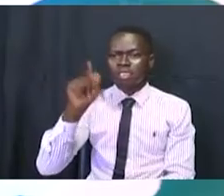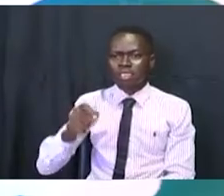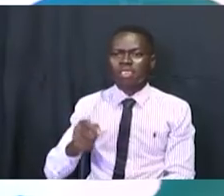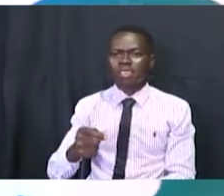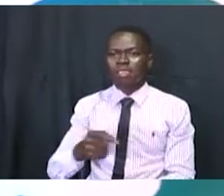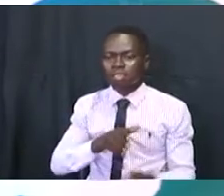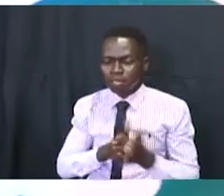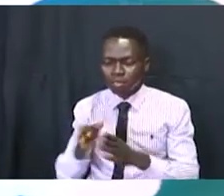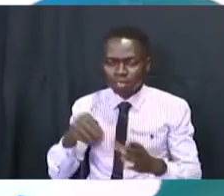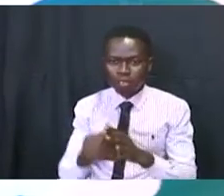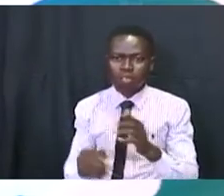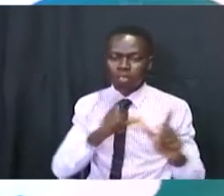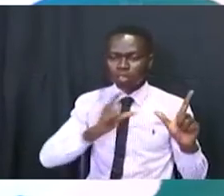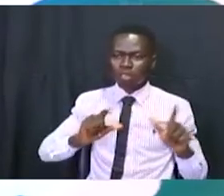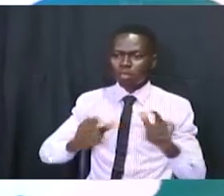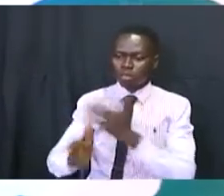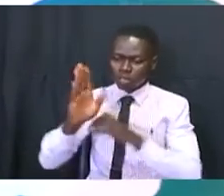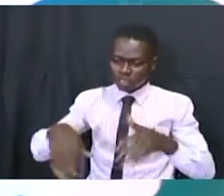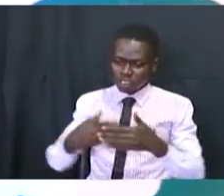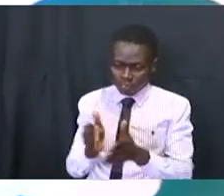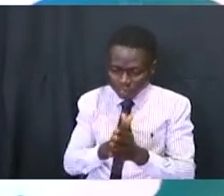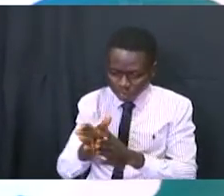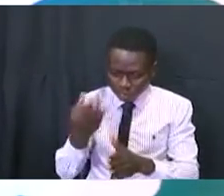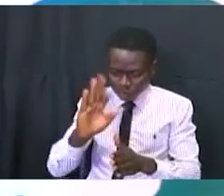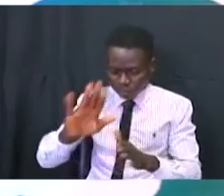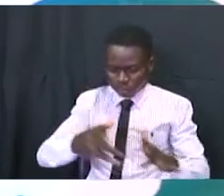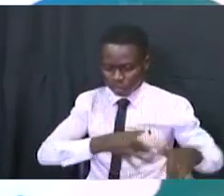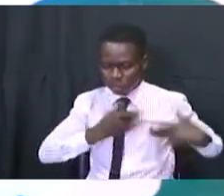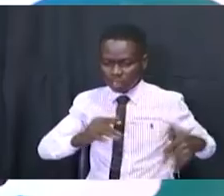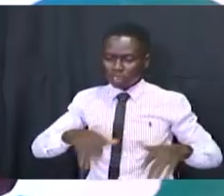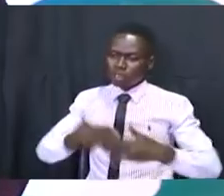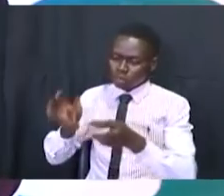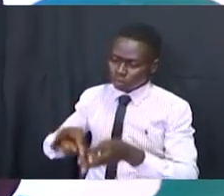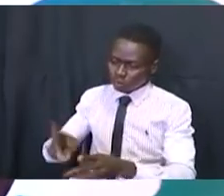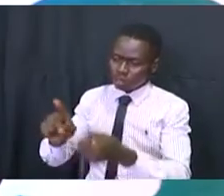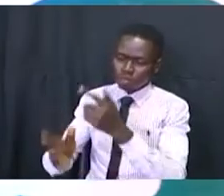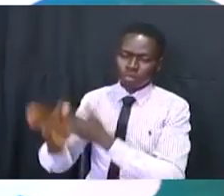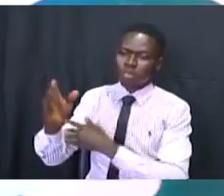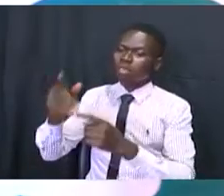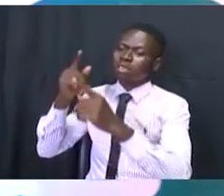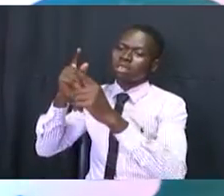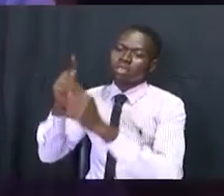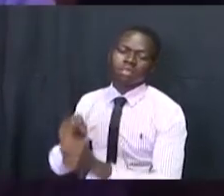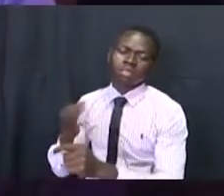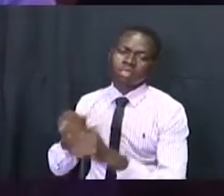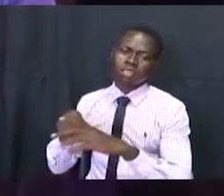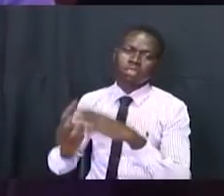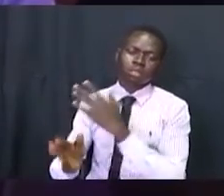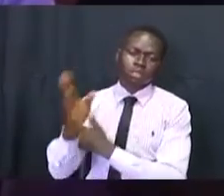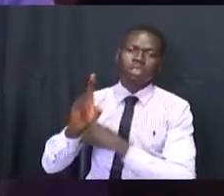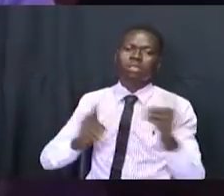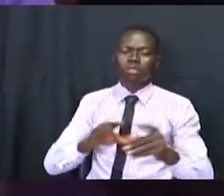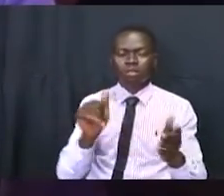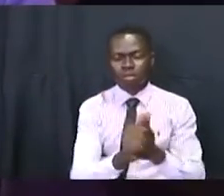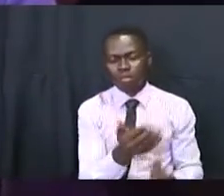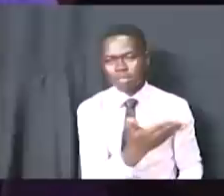will give you the desires of your heart. Commit your ways to the Lord. Trust in him, and he will do this. And I